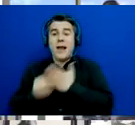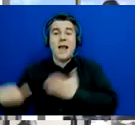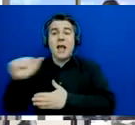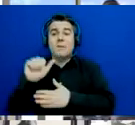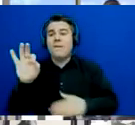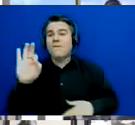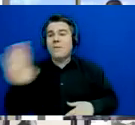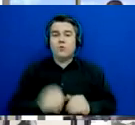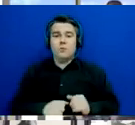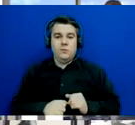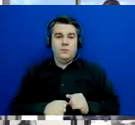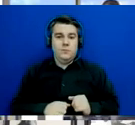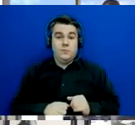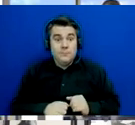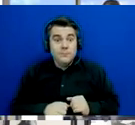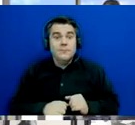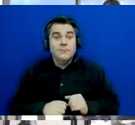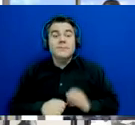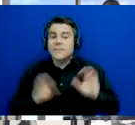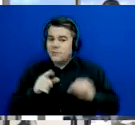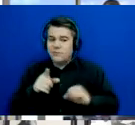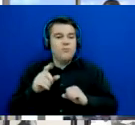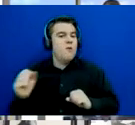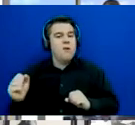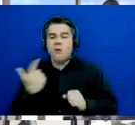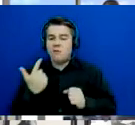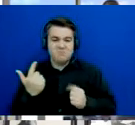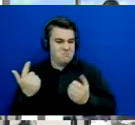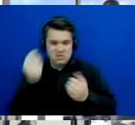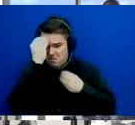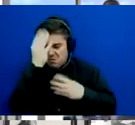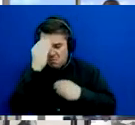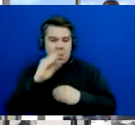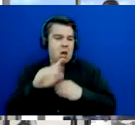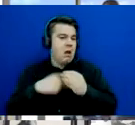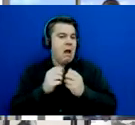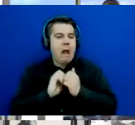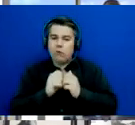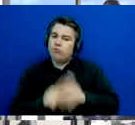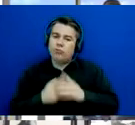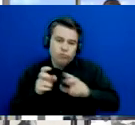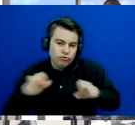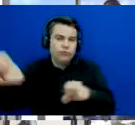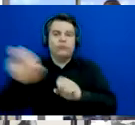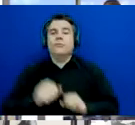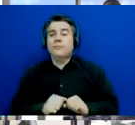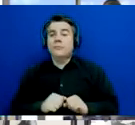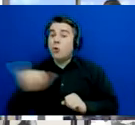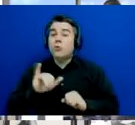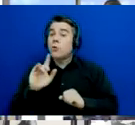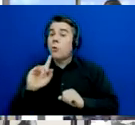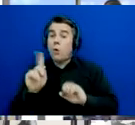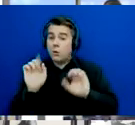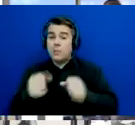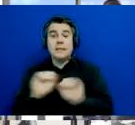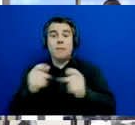page. And this is where you can get all the down low on how to get your journey started. It's also a safe place to answer questions,